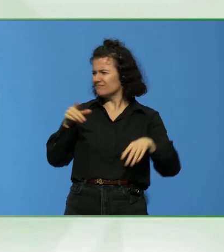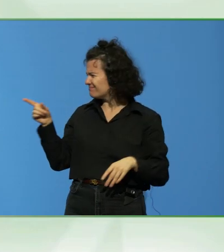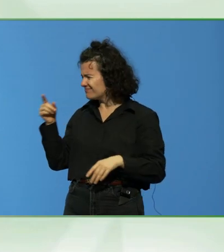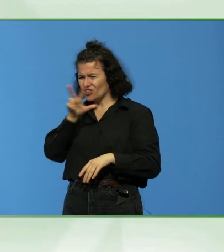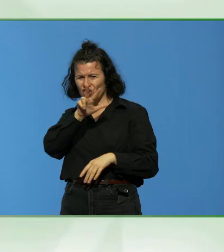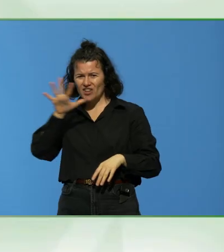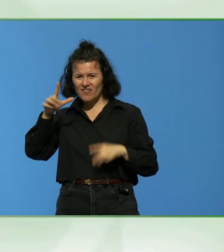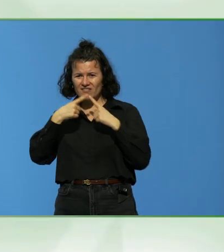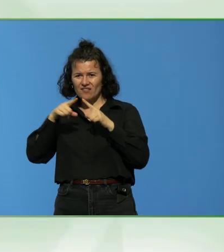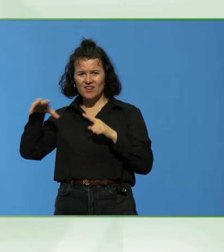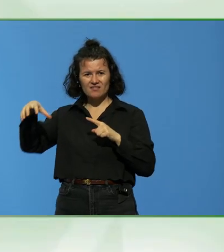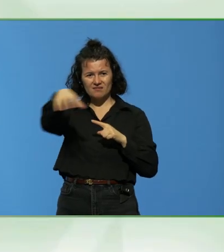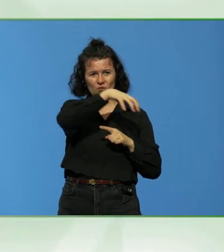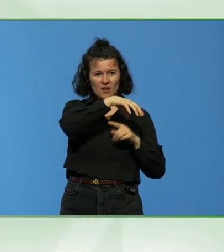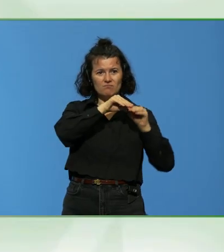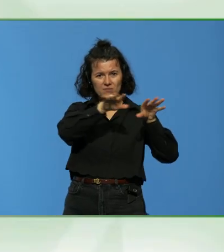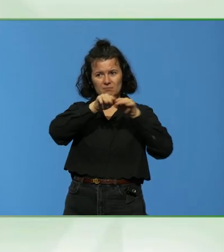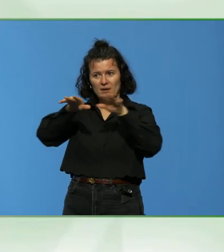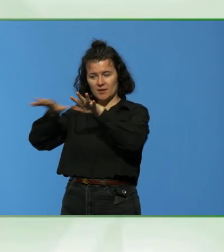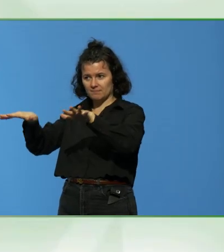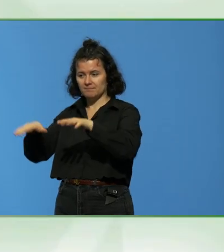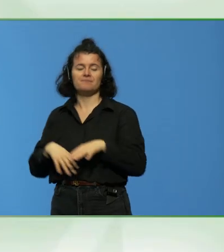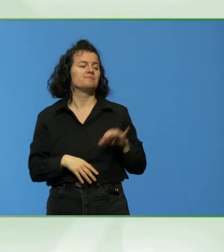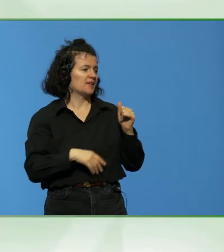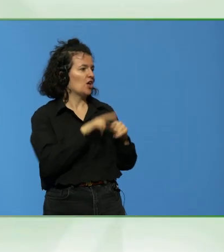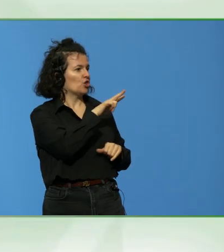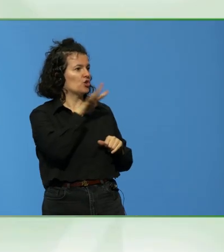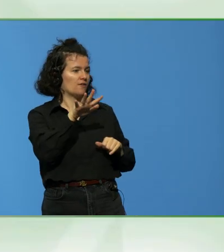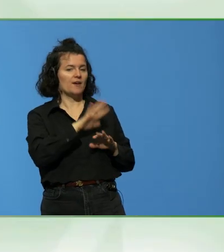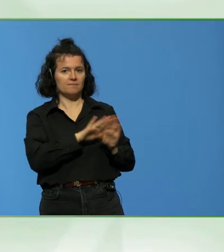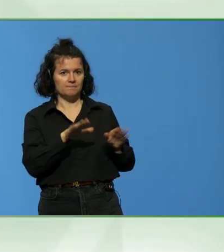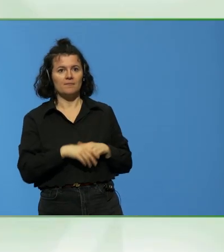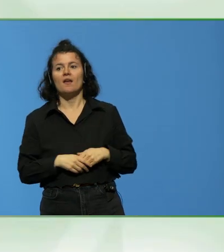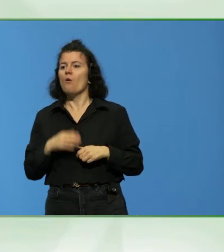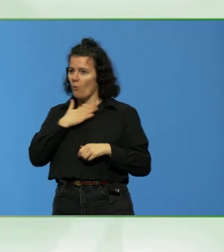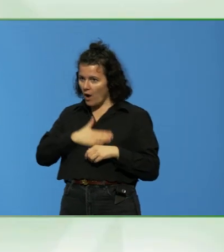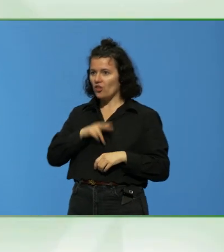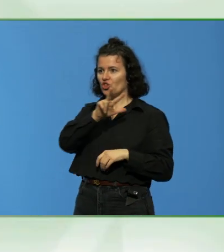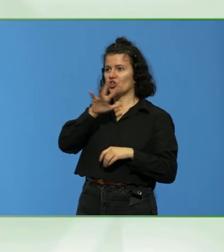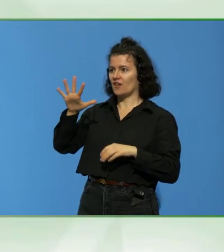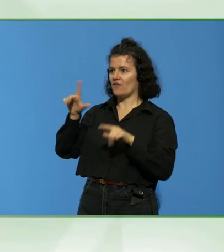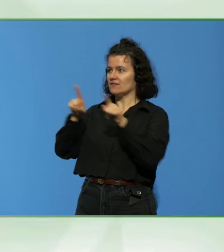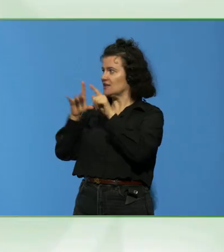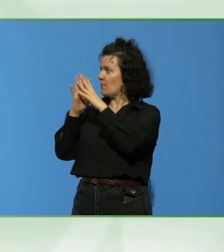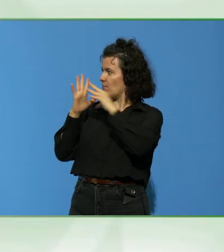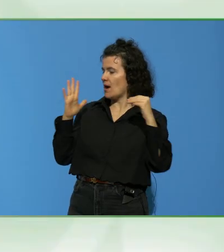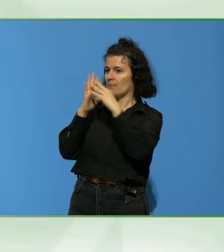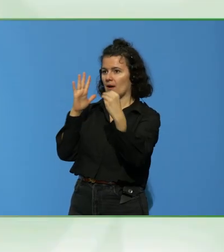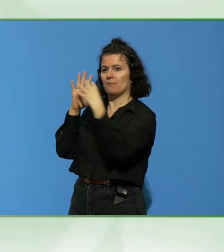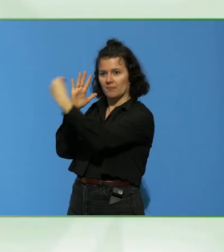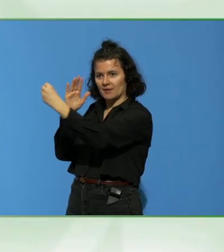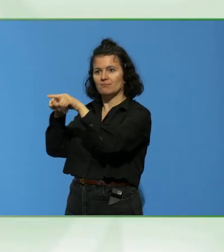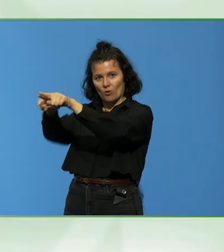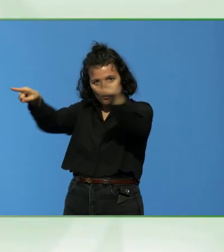stations? 35. 35. Let's make sure that all 35 TV stations book this service. That is my homework to you.